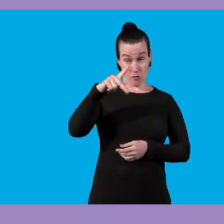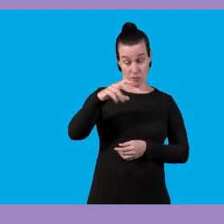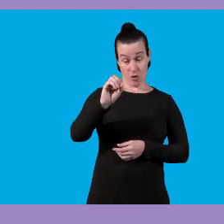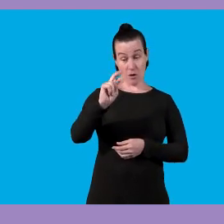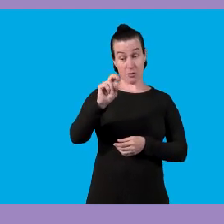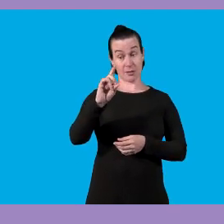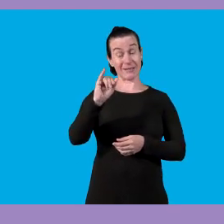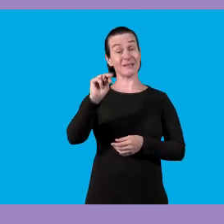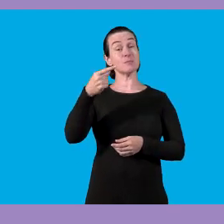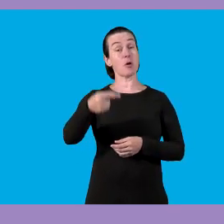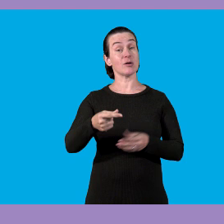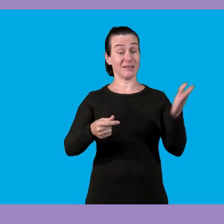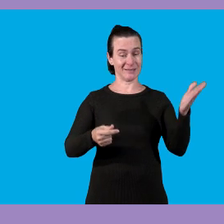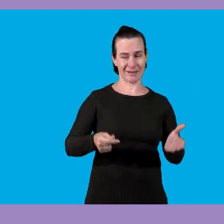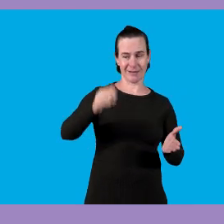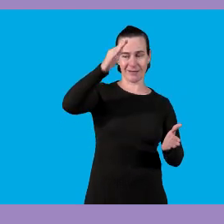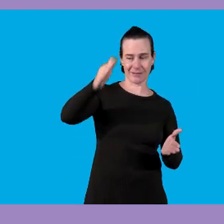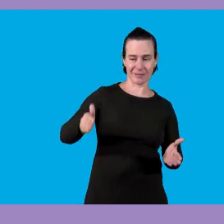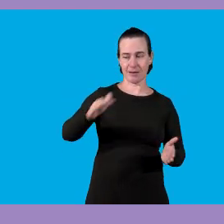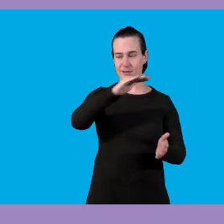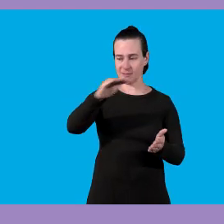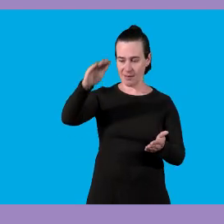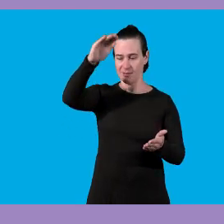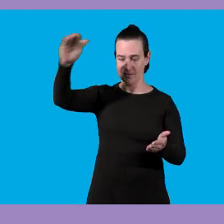corresponding sides